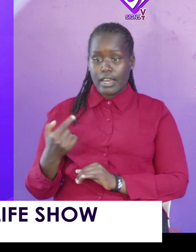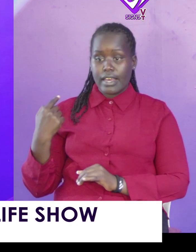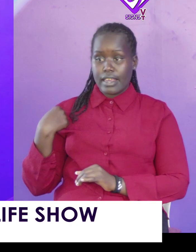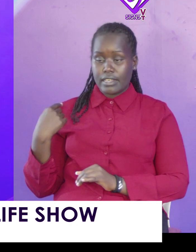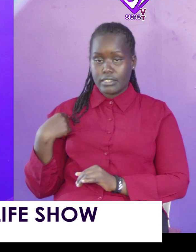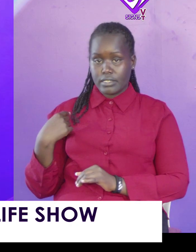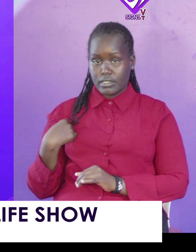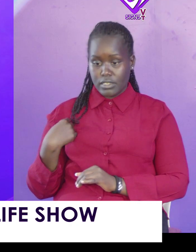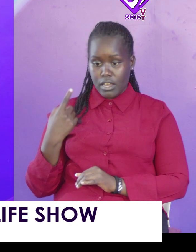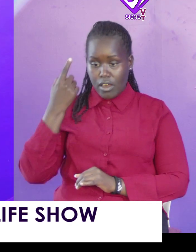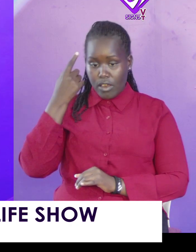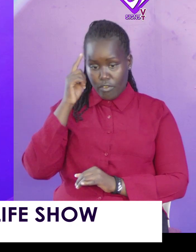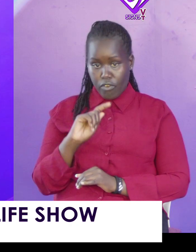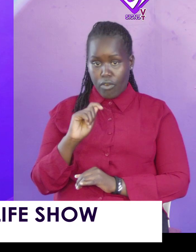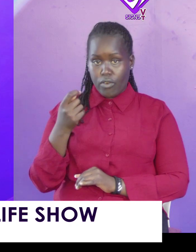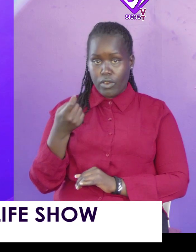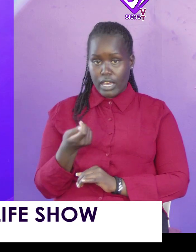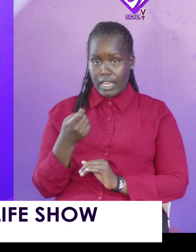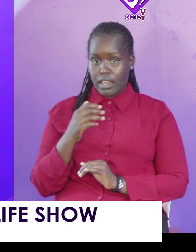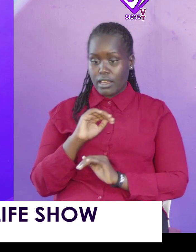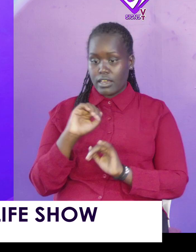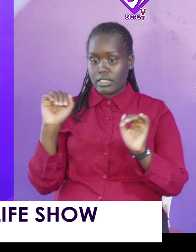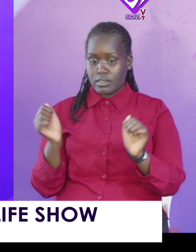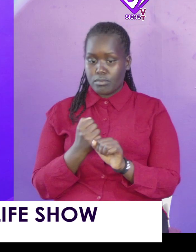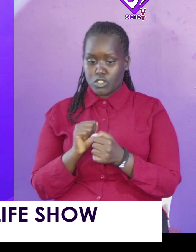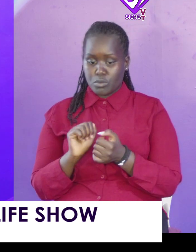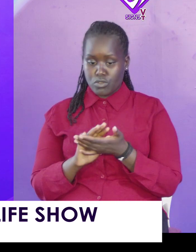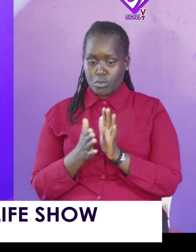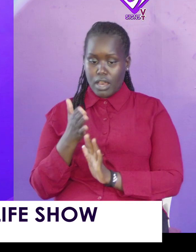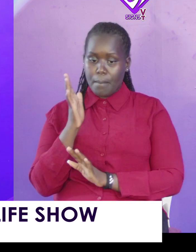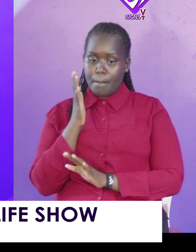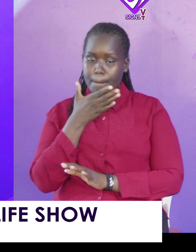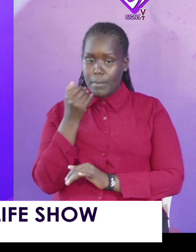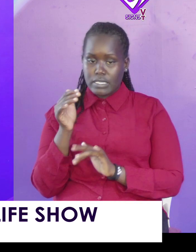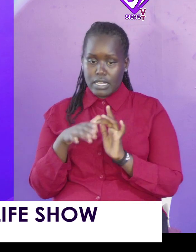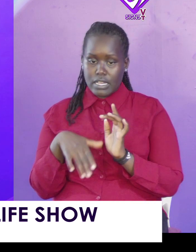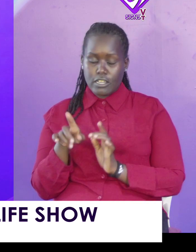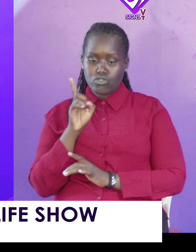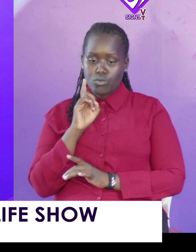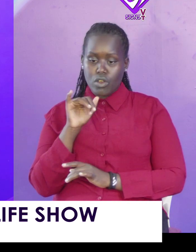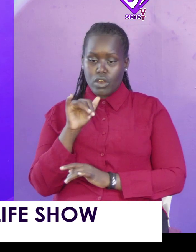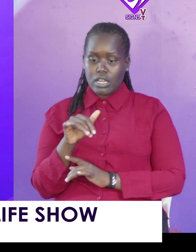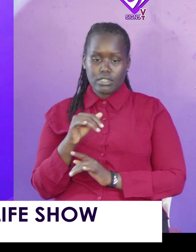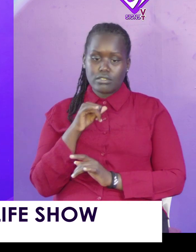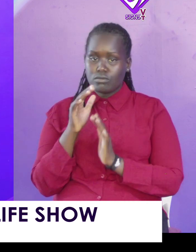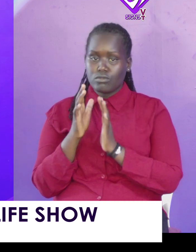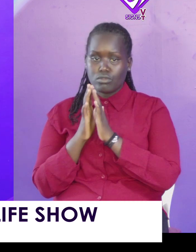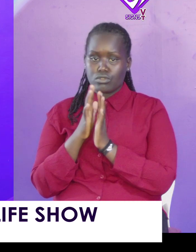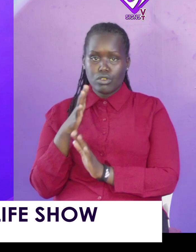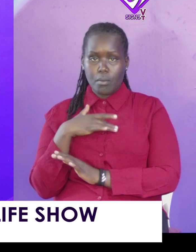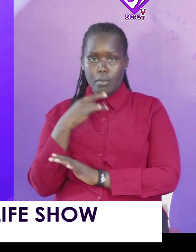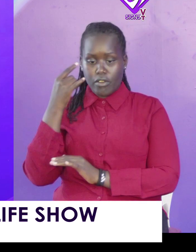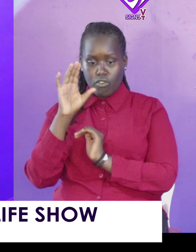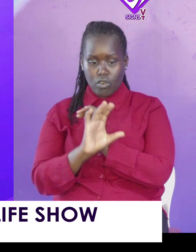Yesterday for Kenya can never be better than tomorrow. No, that is not my story for my country.